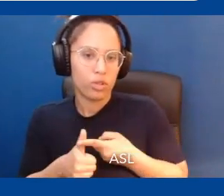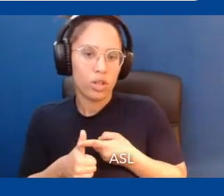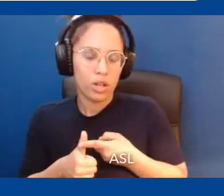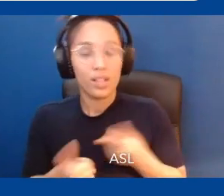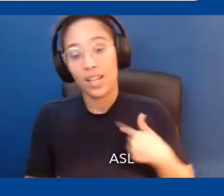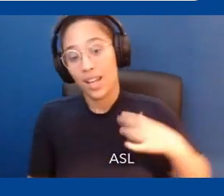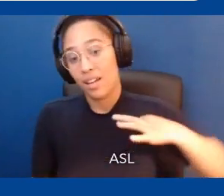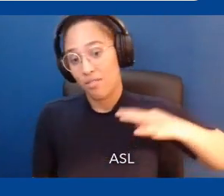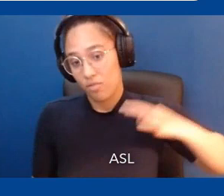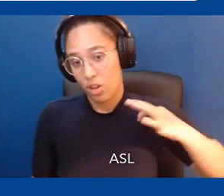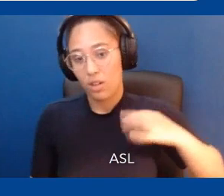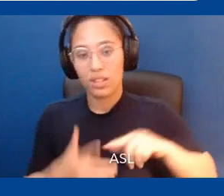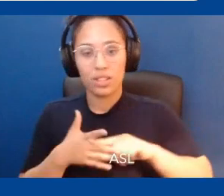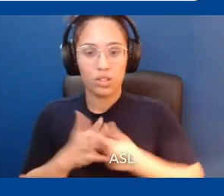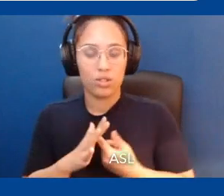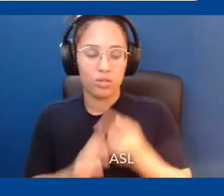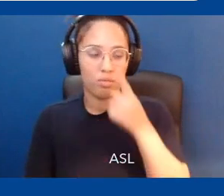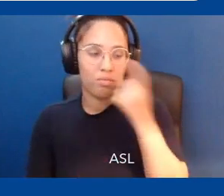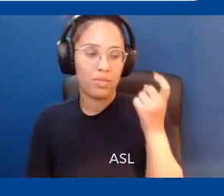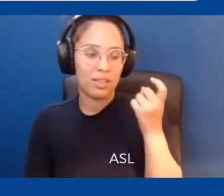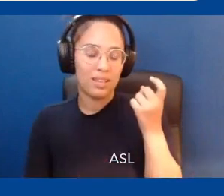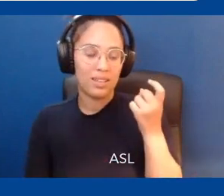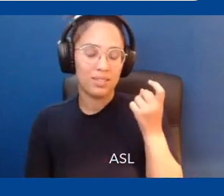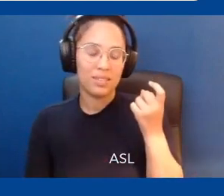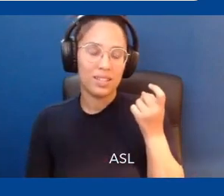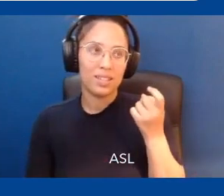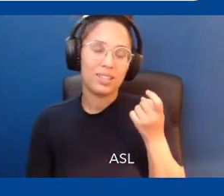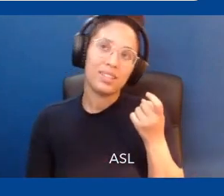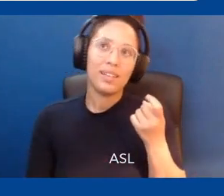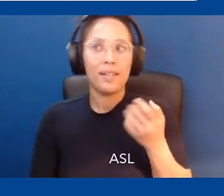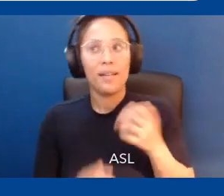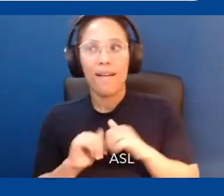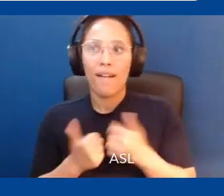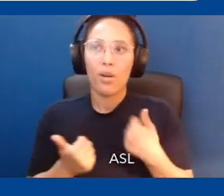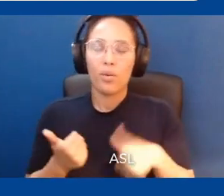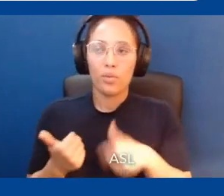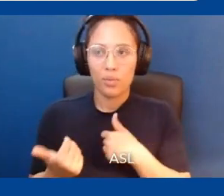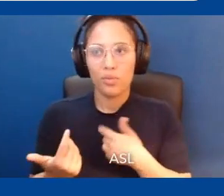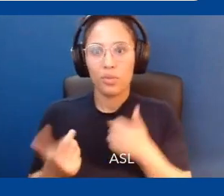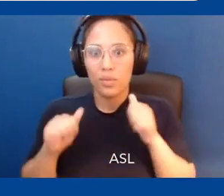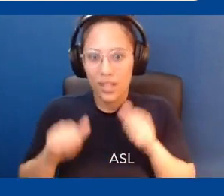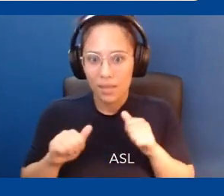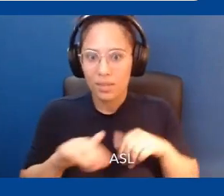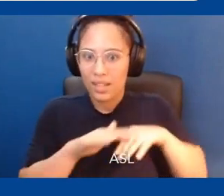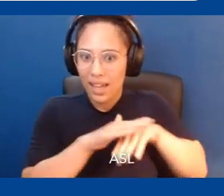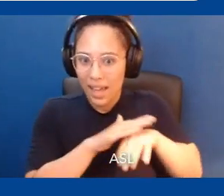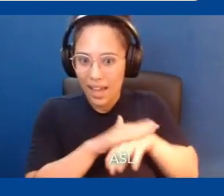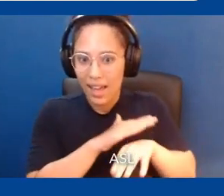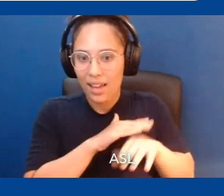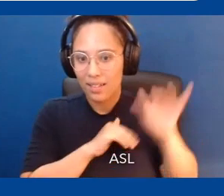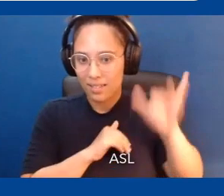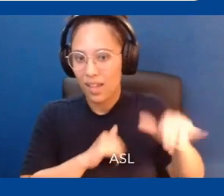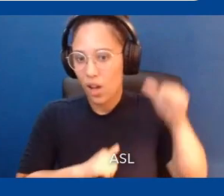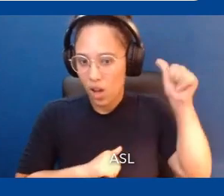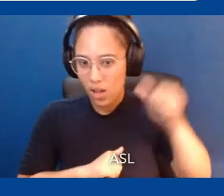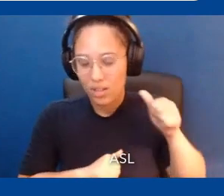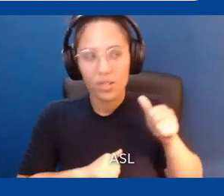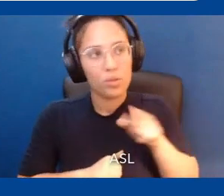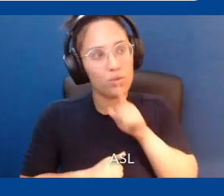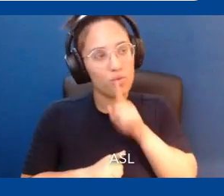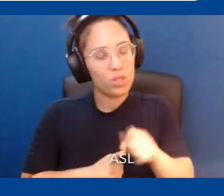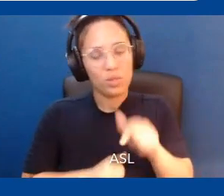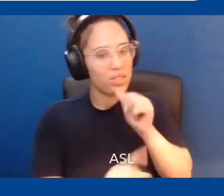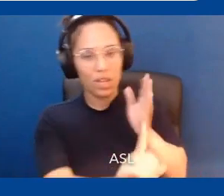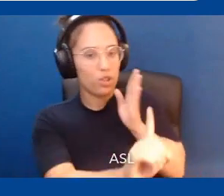start because we got access in a slightly indirect sort of side door way.